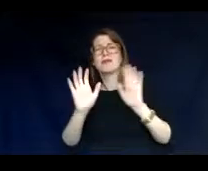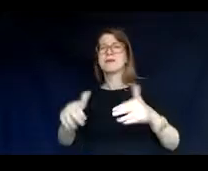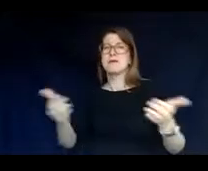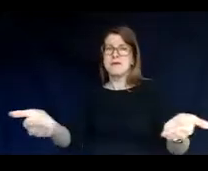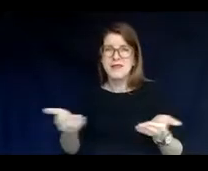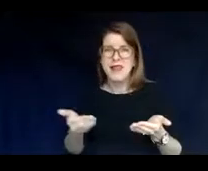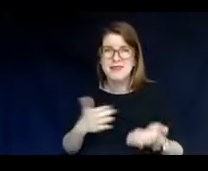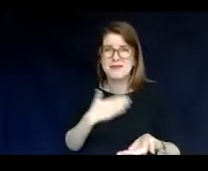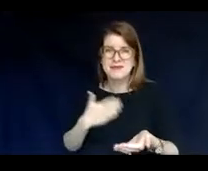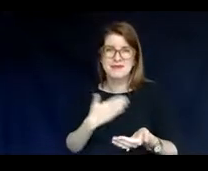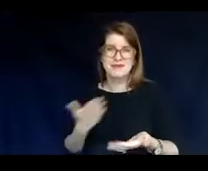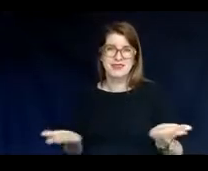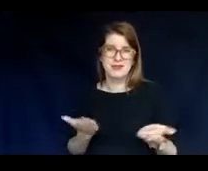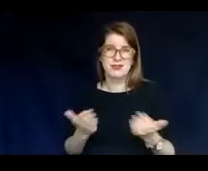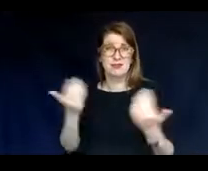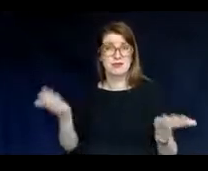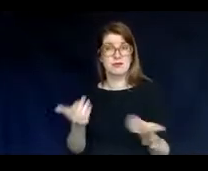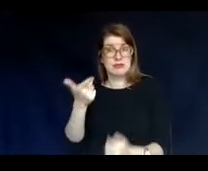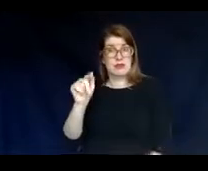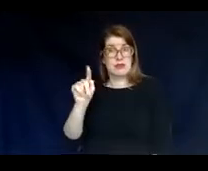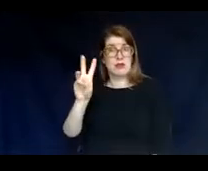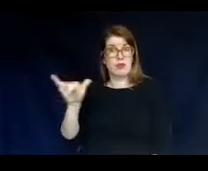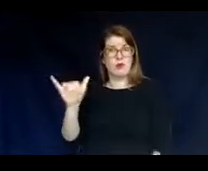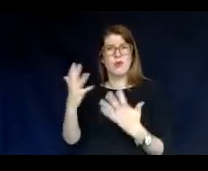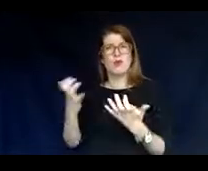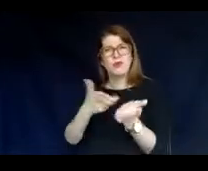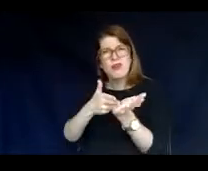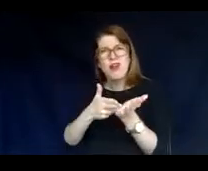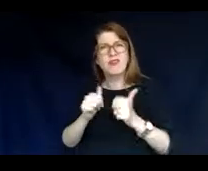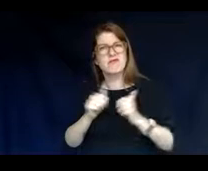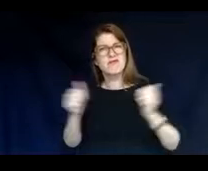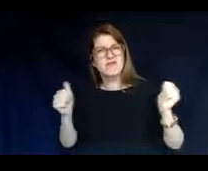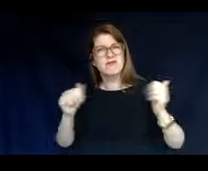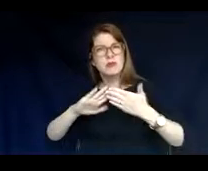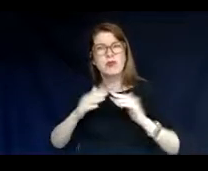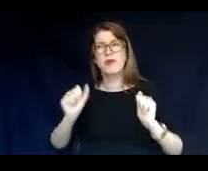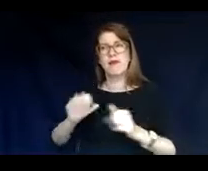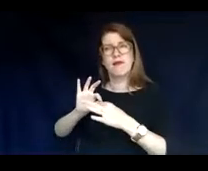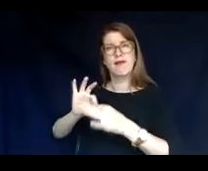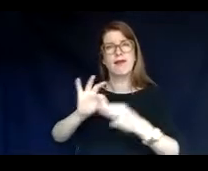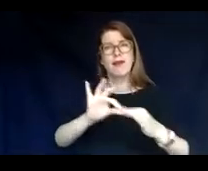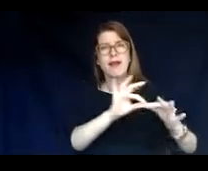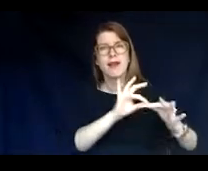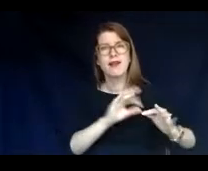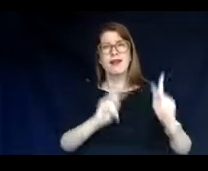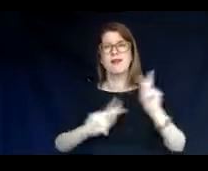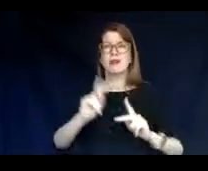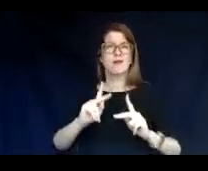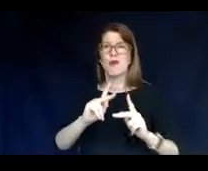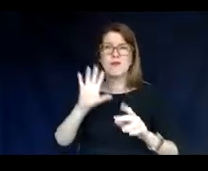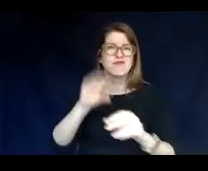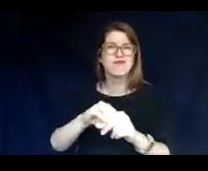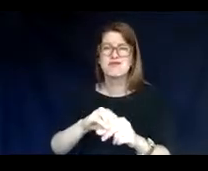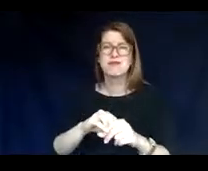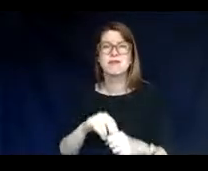so glad you're here. At Gateway, we want to be an authentic community where you can connect and where everybody belongs. So